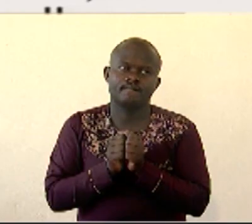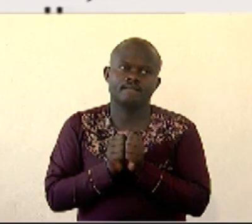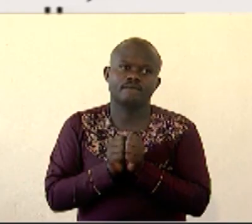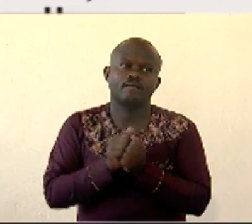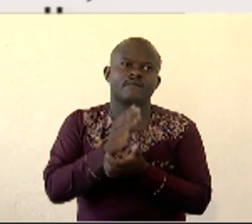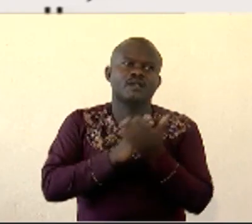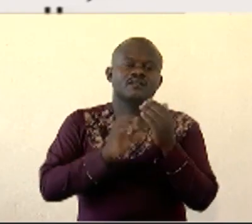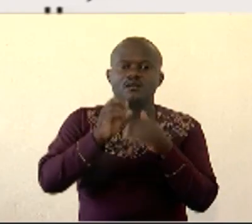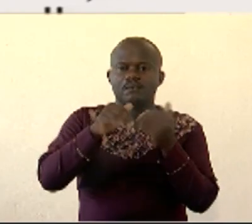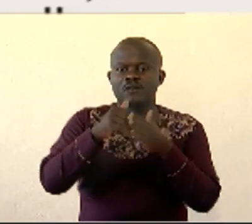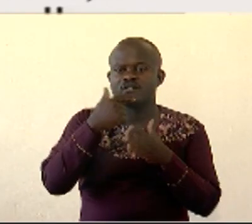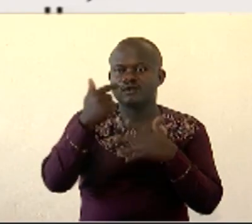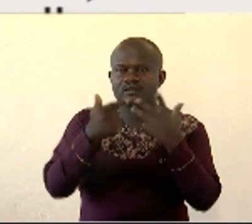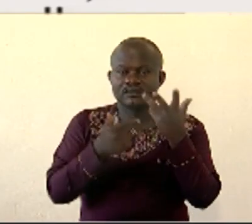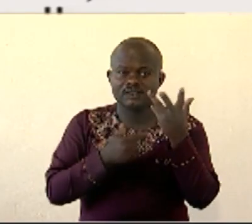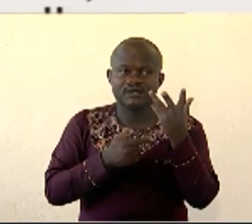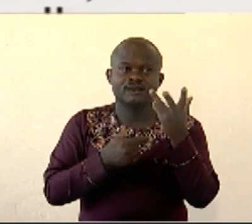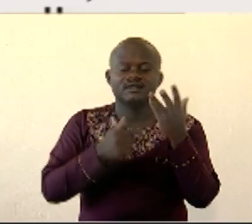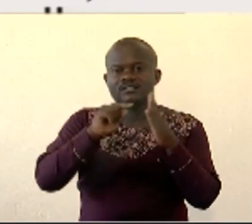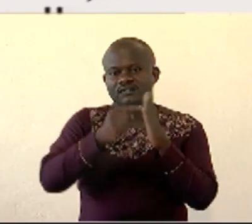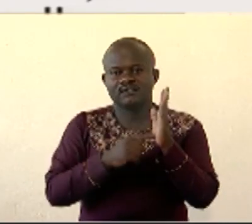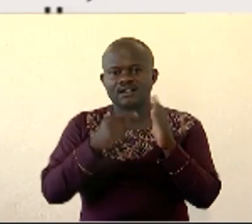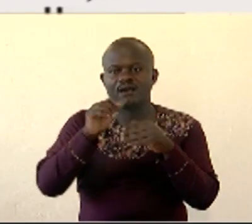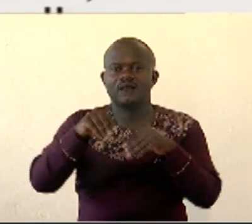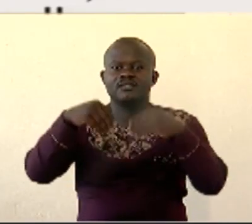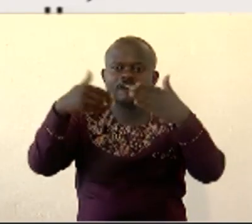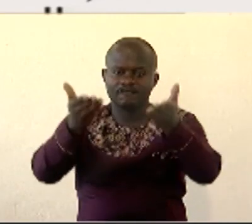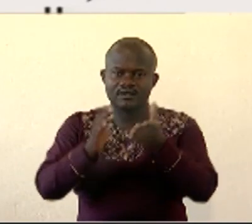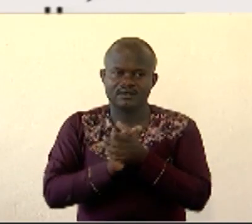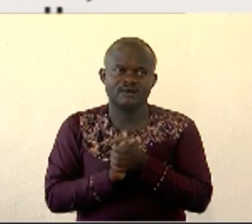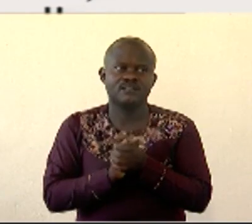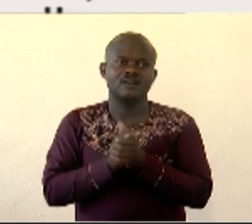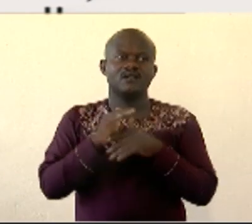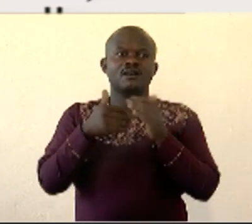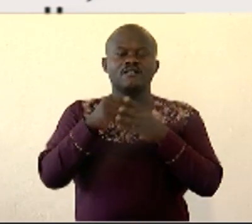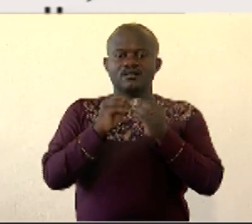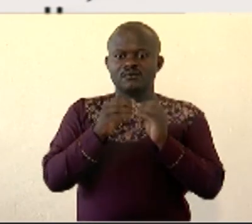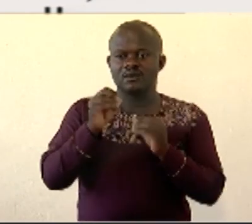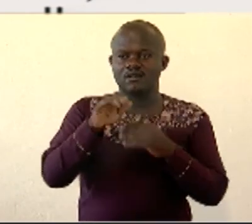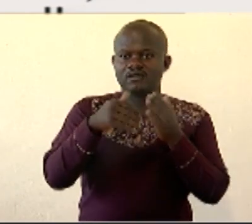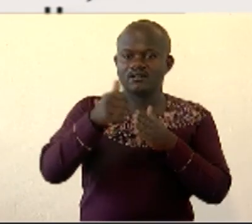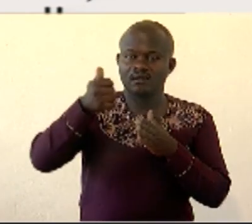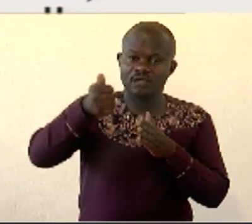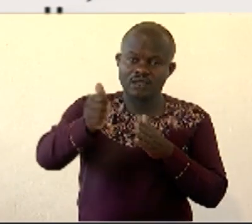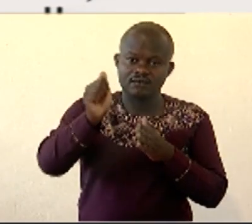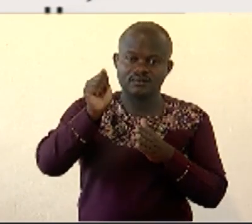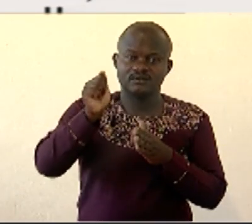Some of these factors are given below. We have a number of them that can limit the rate